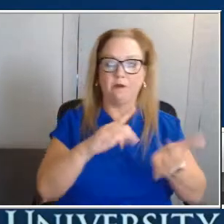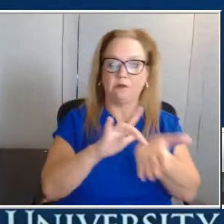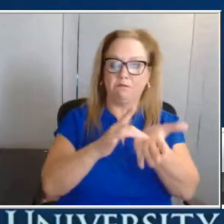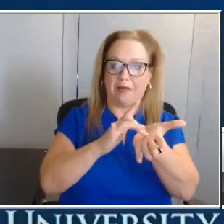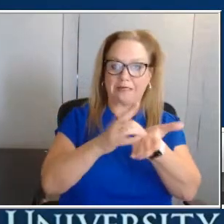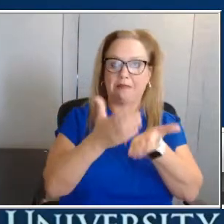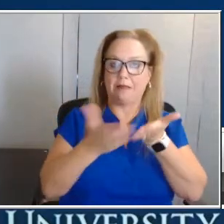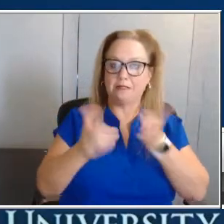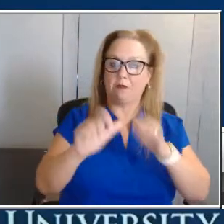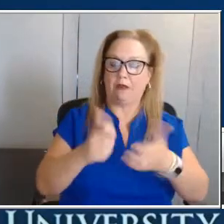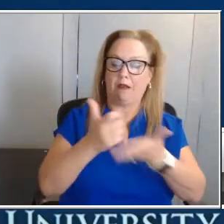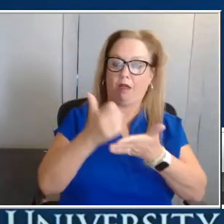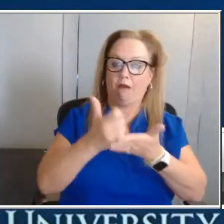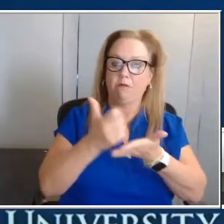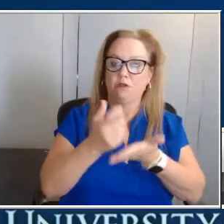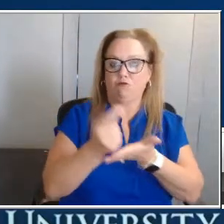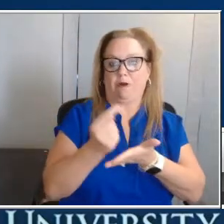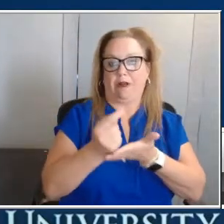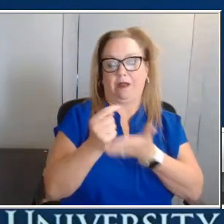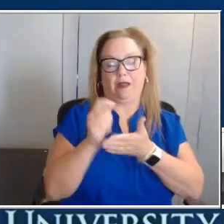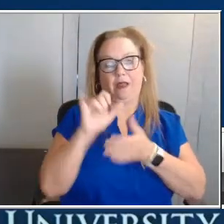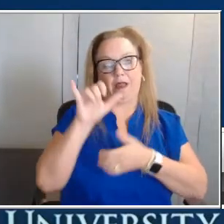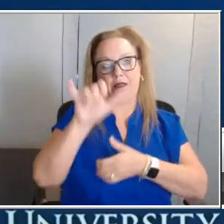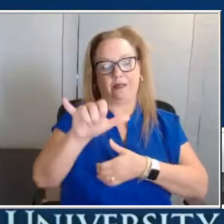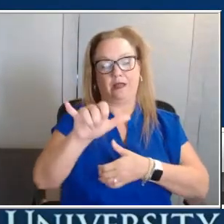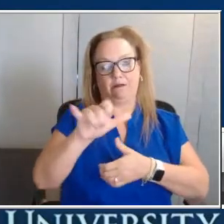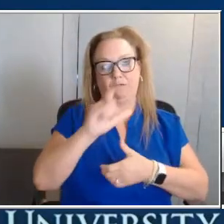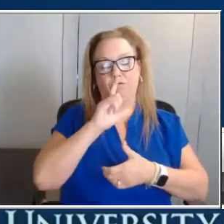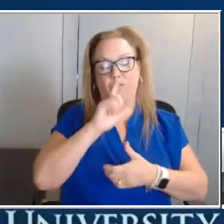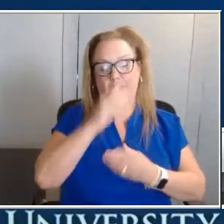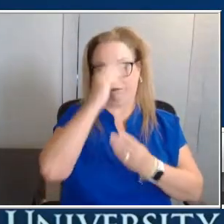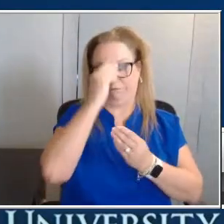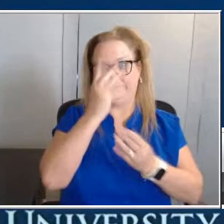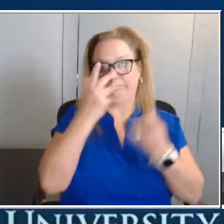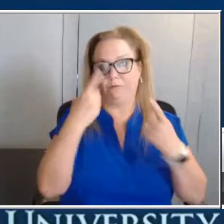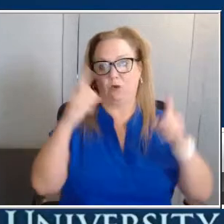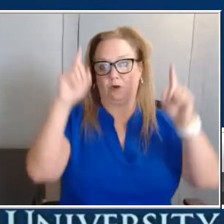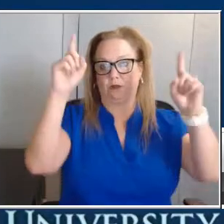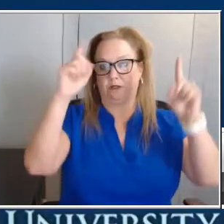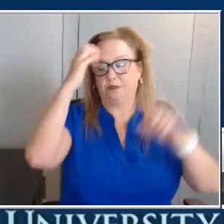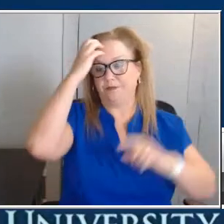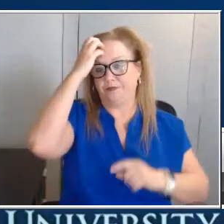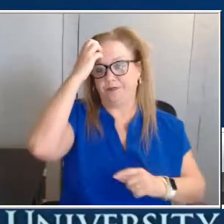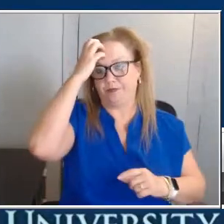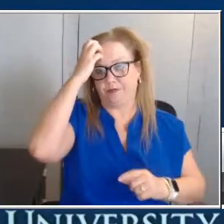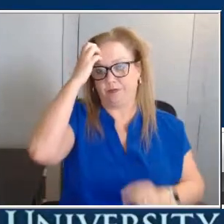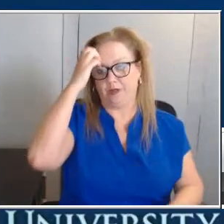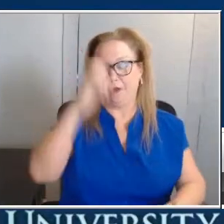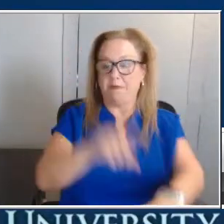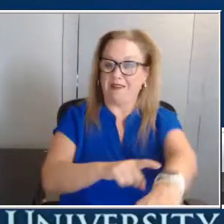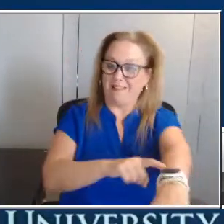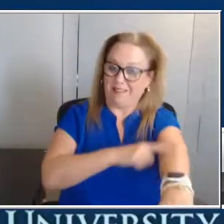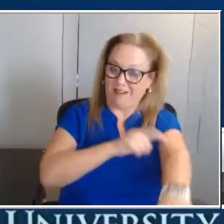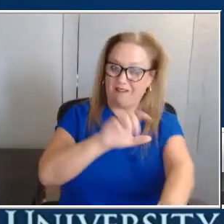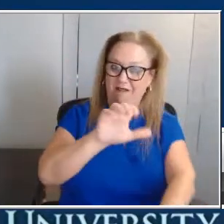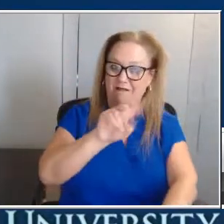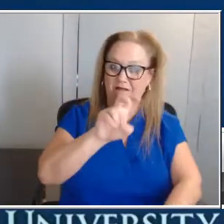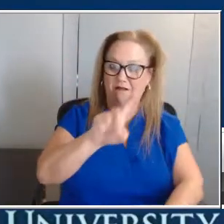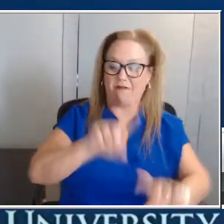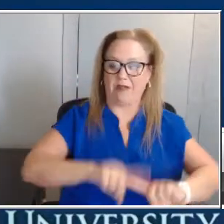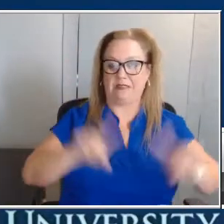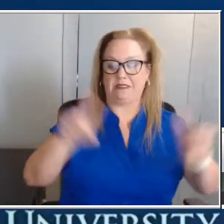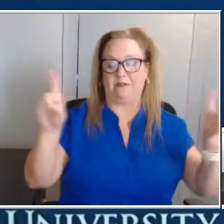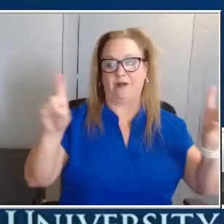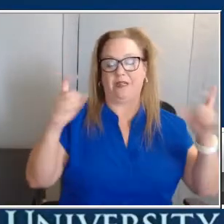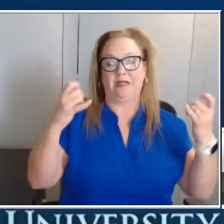to treat it, and vaccination does work. But the same cannot be said about long COVID. As it stands today, we don't